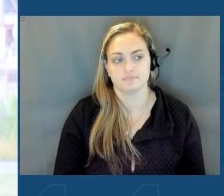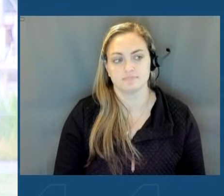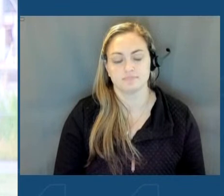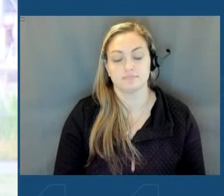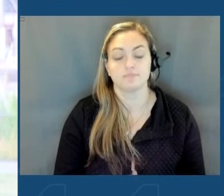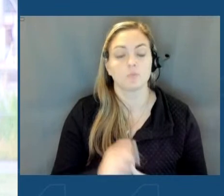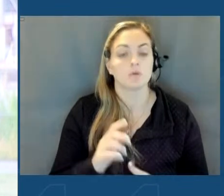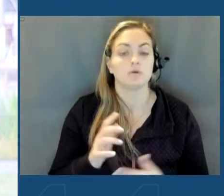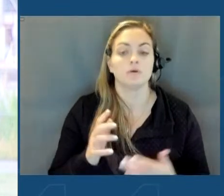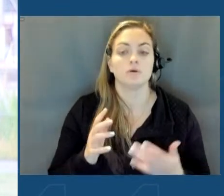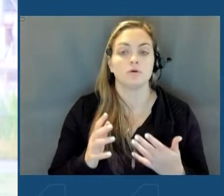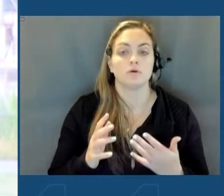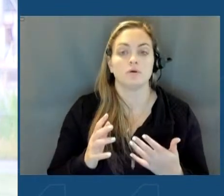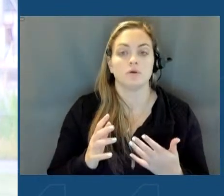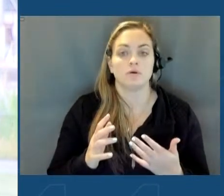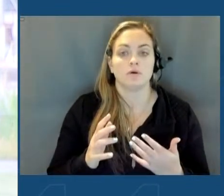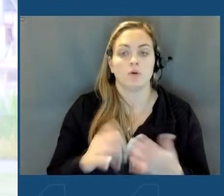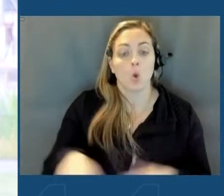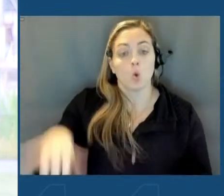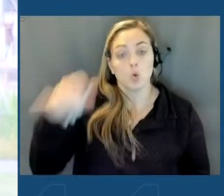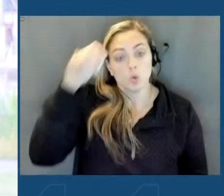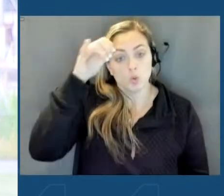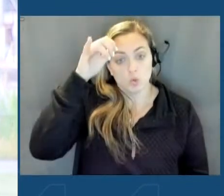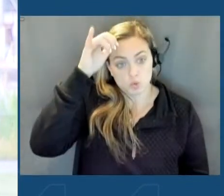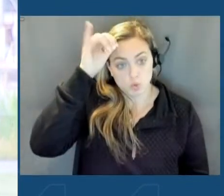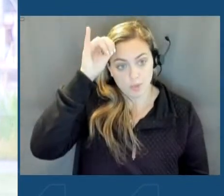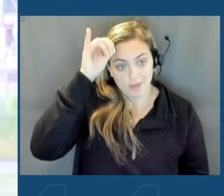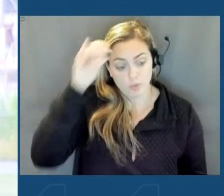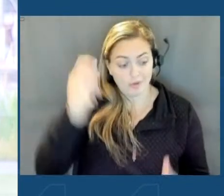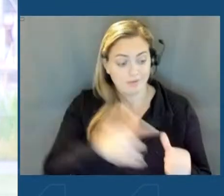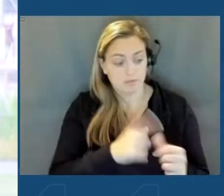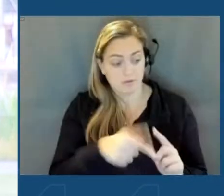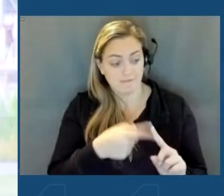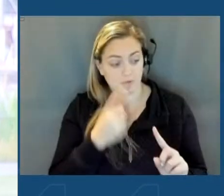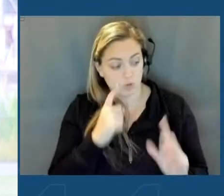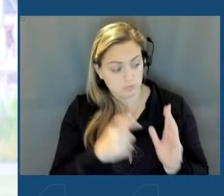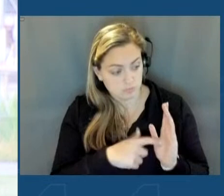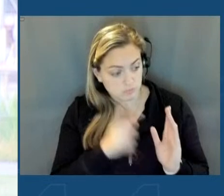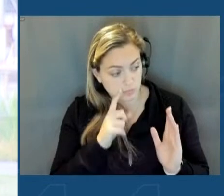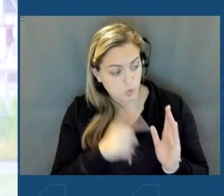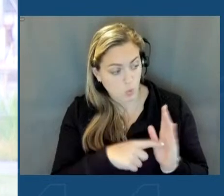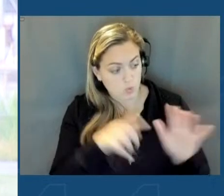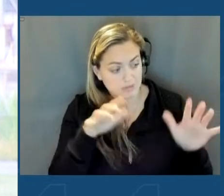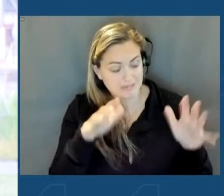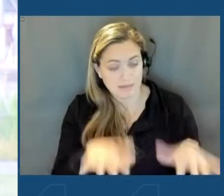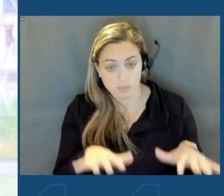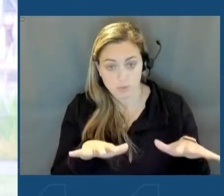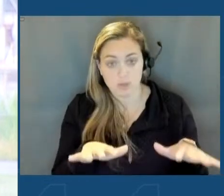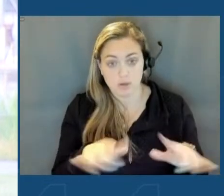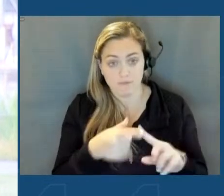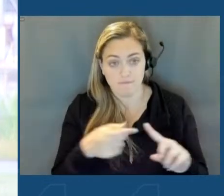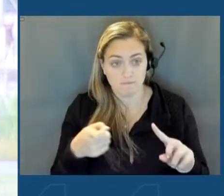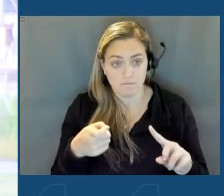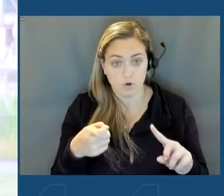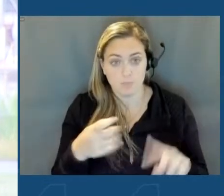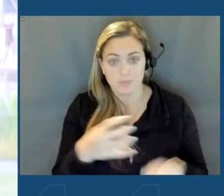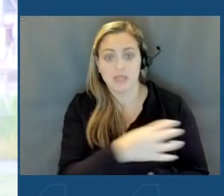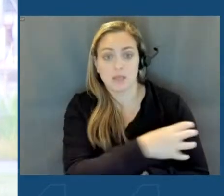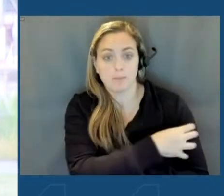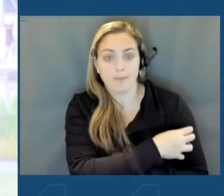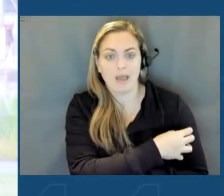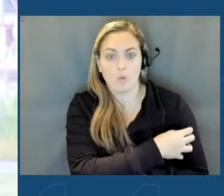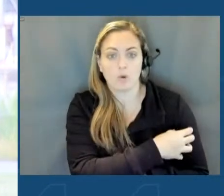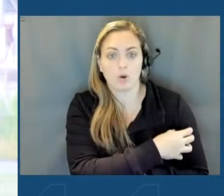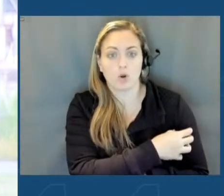When Buffalo first realized the settlement from the Power Authority